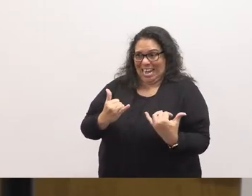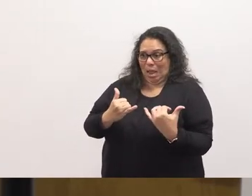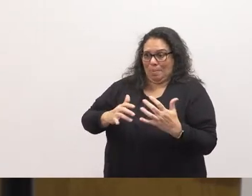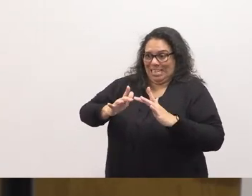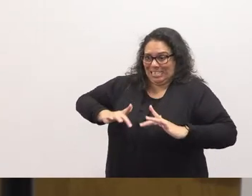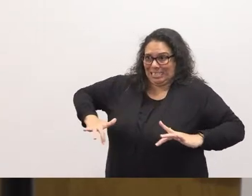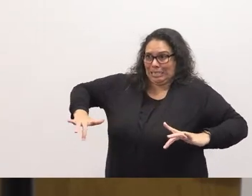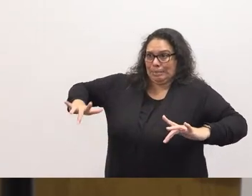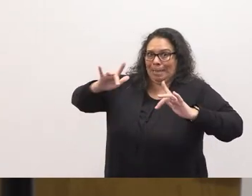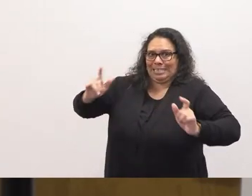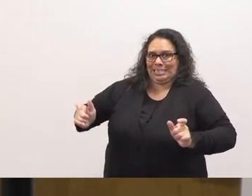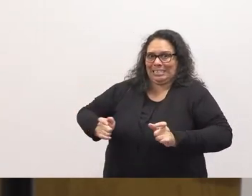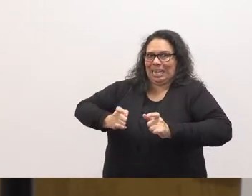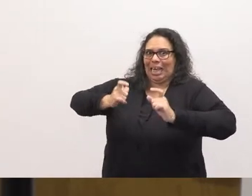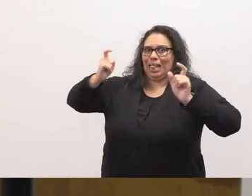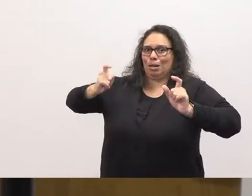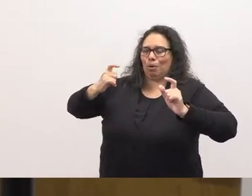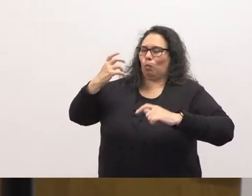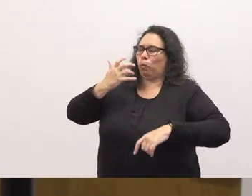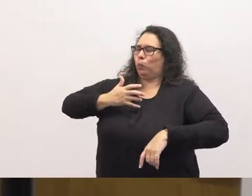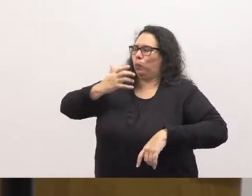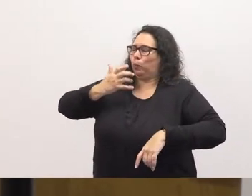this celebratory space, it was